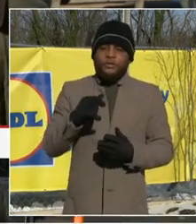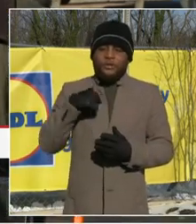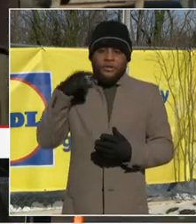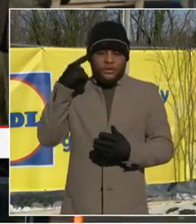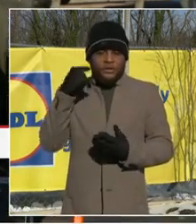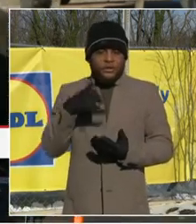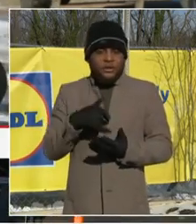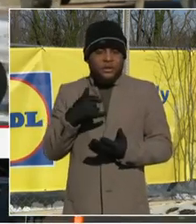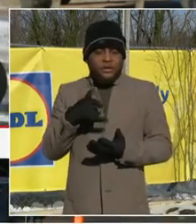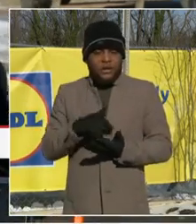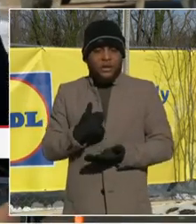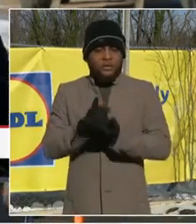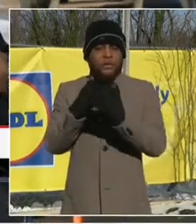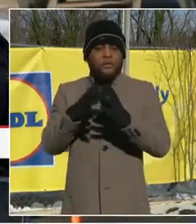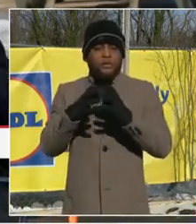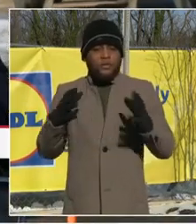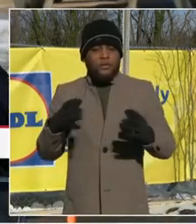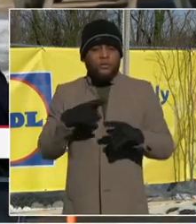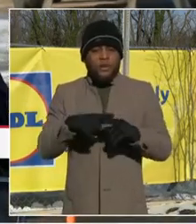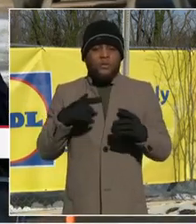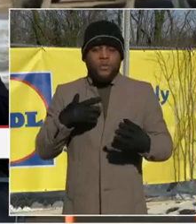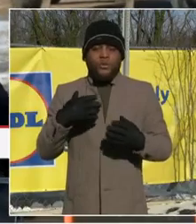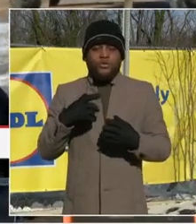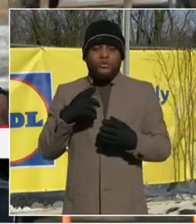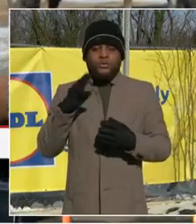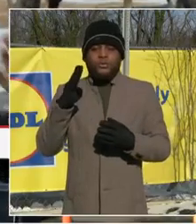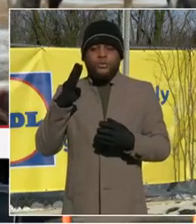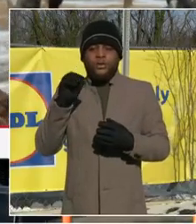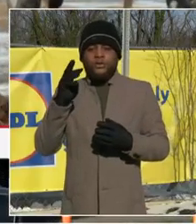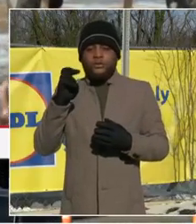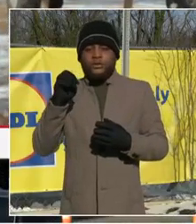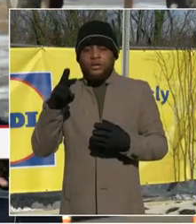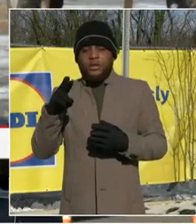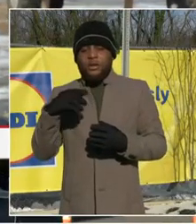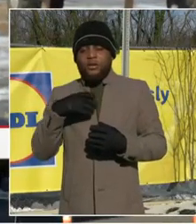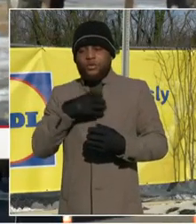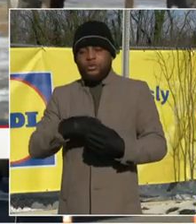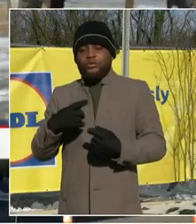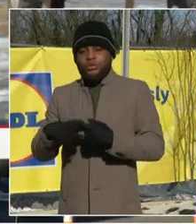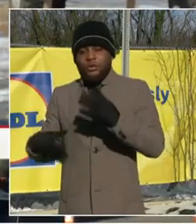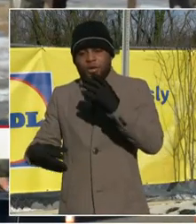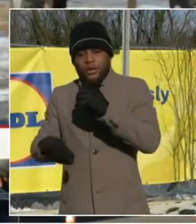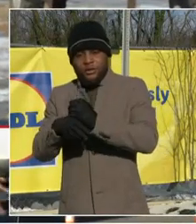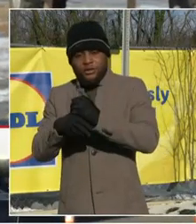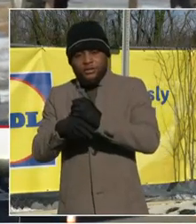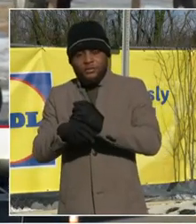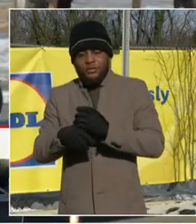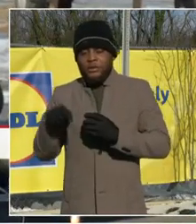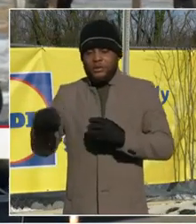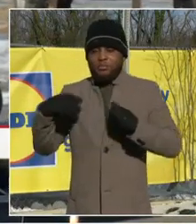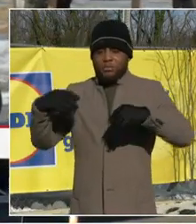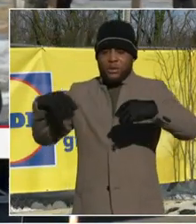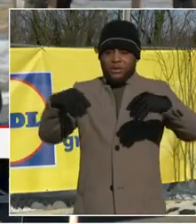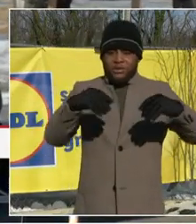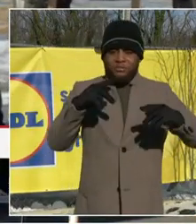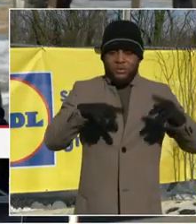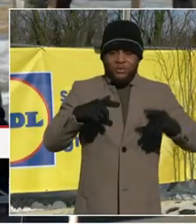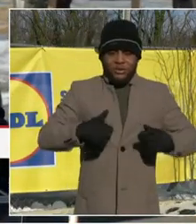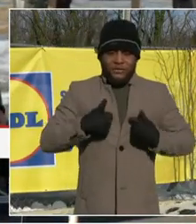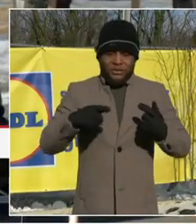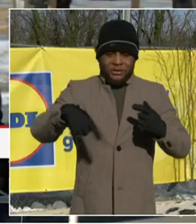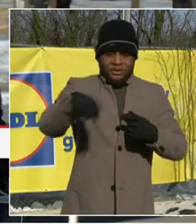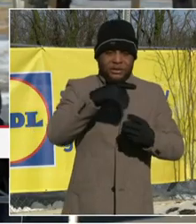Okay. But I would add, this is not a niche market. This is a market where people live and they eat.